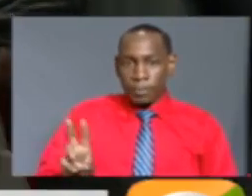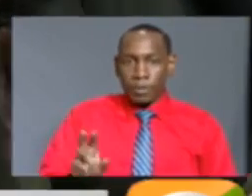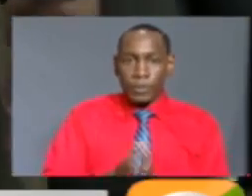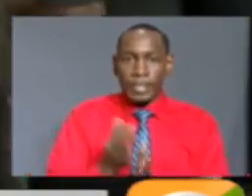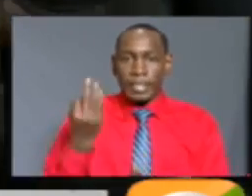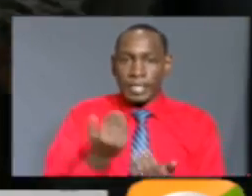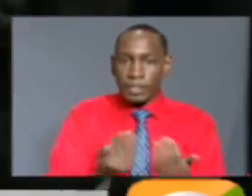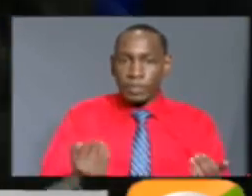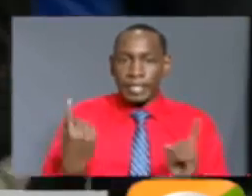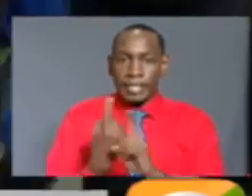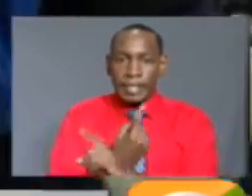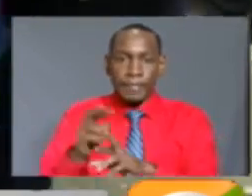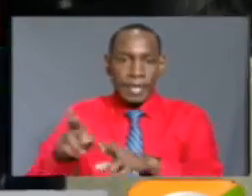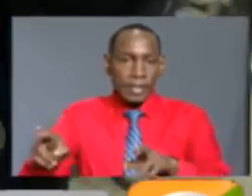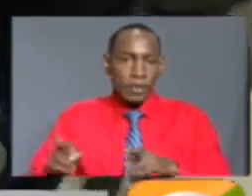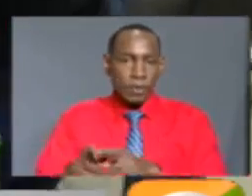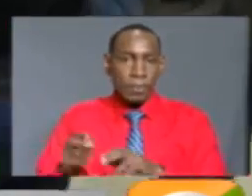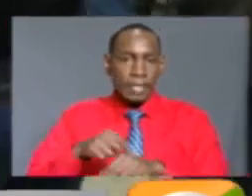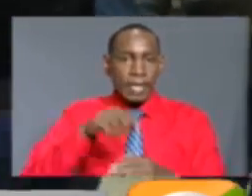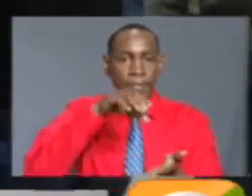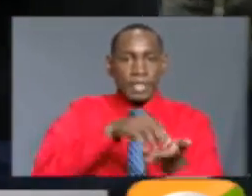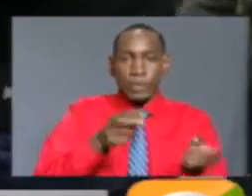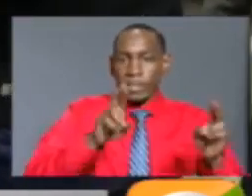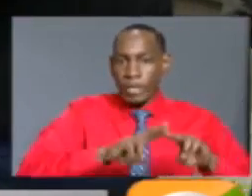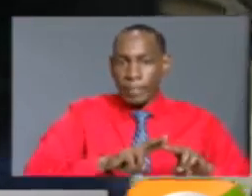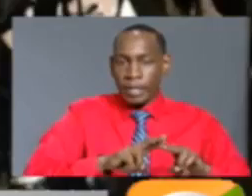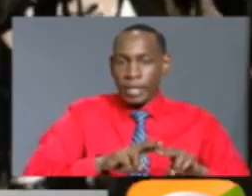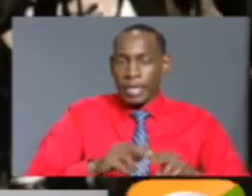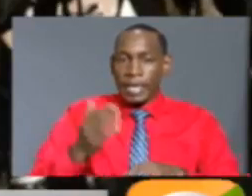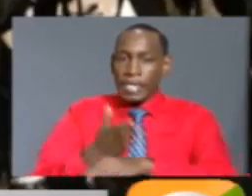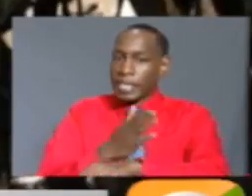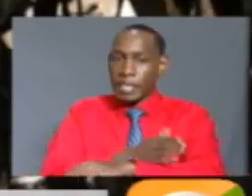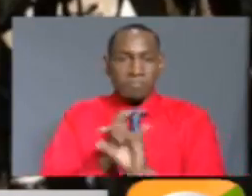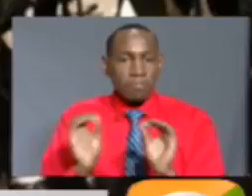children who were in another room when the incident happened were not harmed.